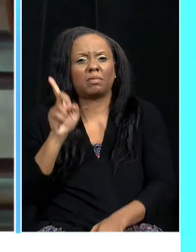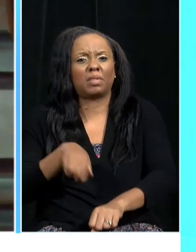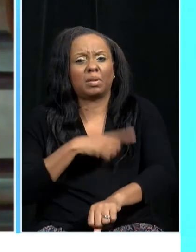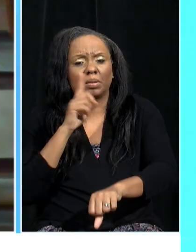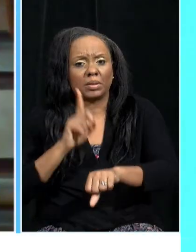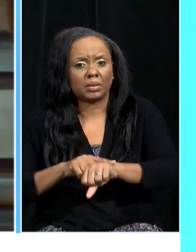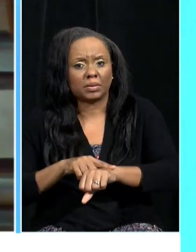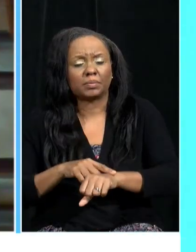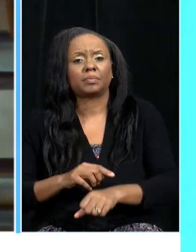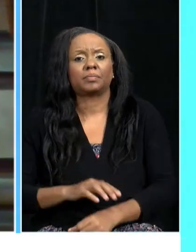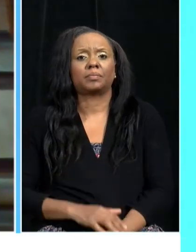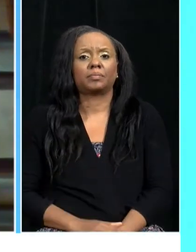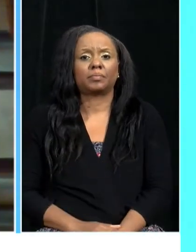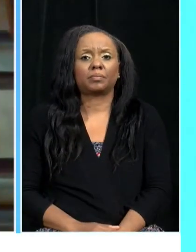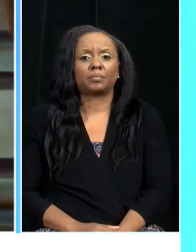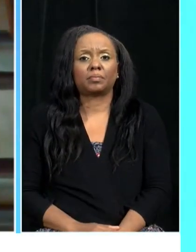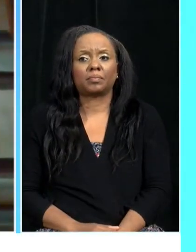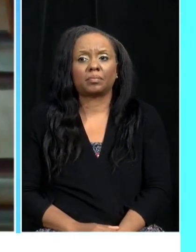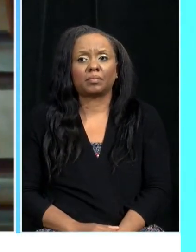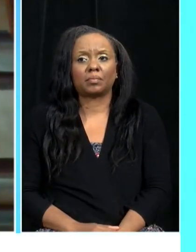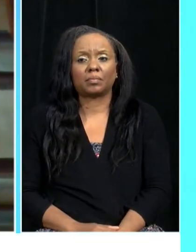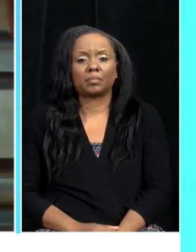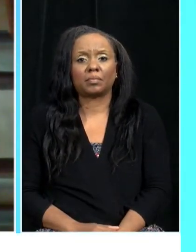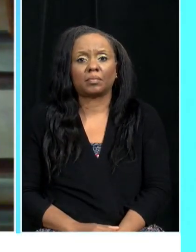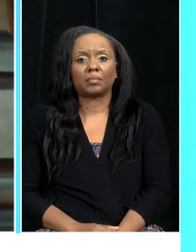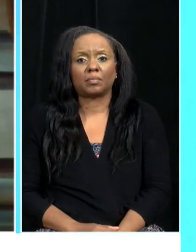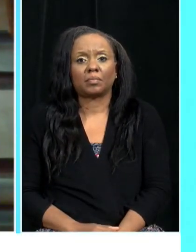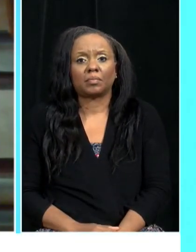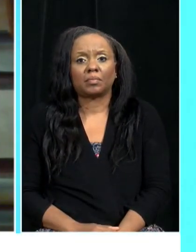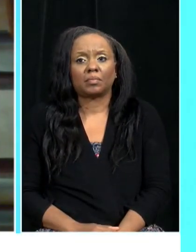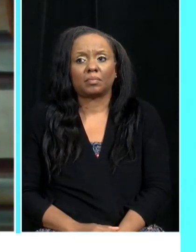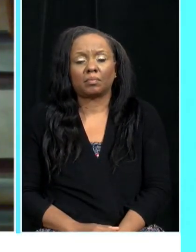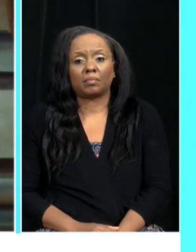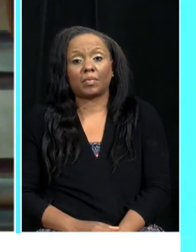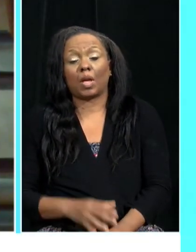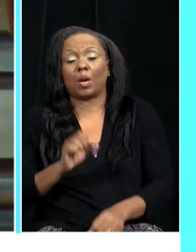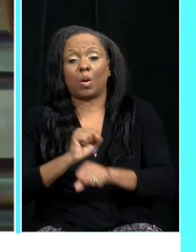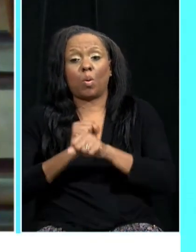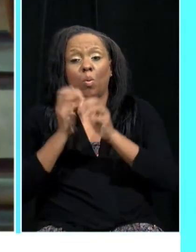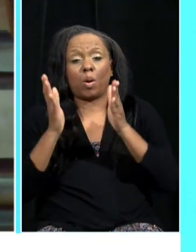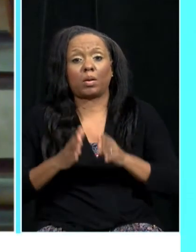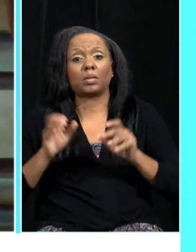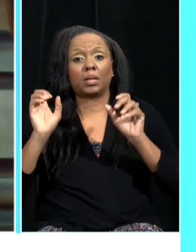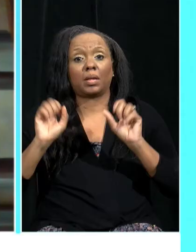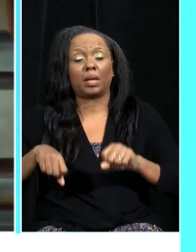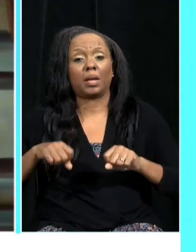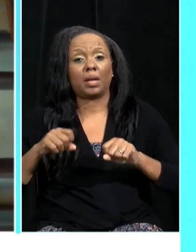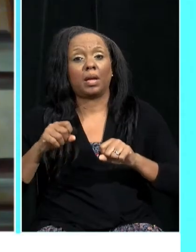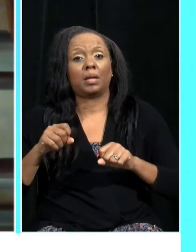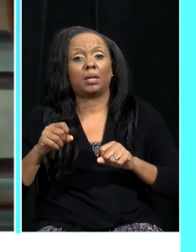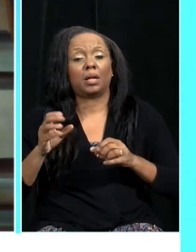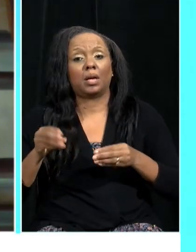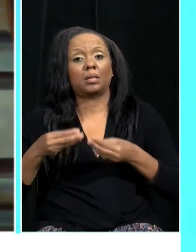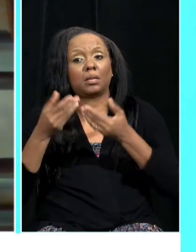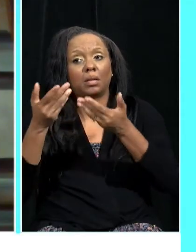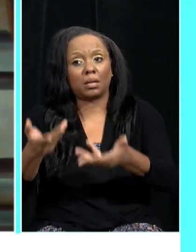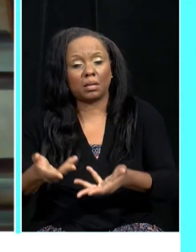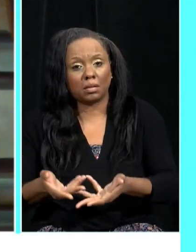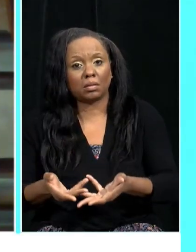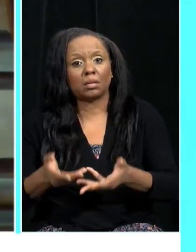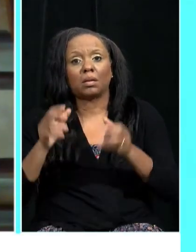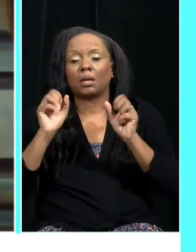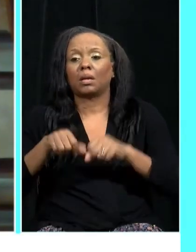minimal contribution that workers themselves will make to that, I think it can only do good for the overall